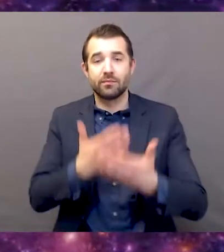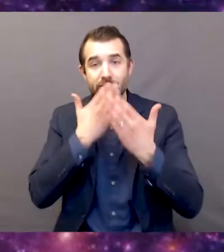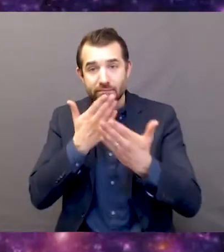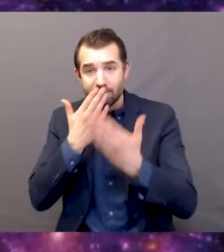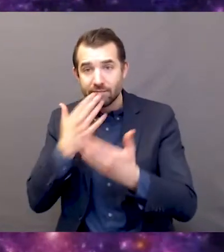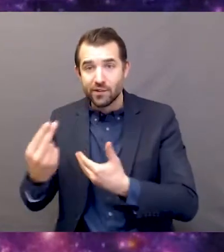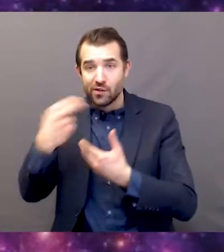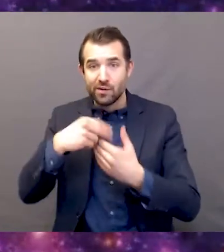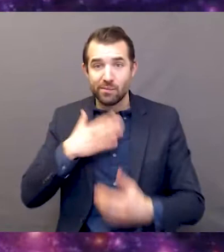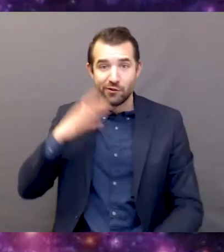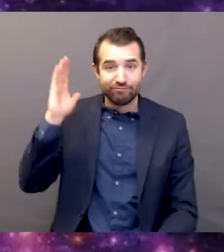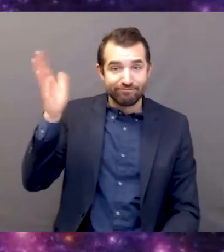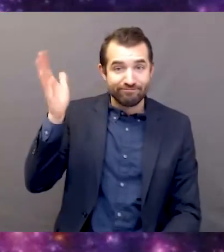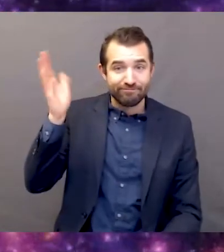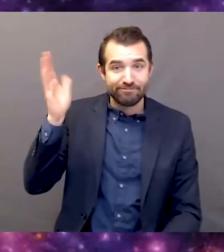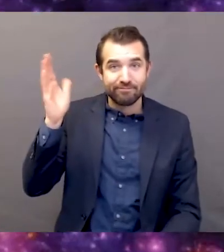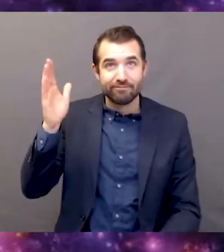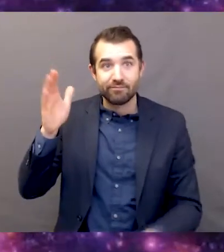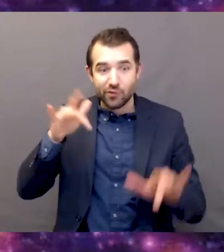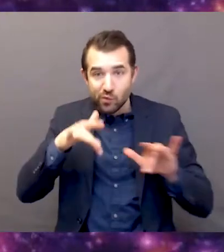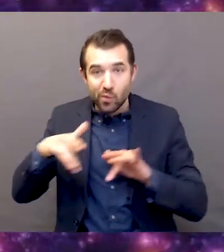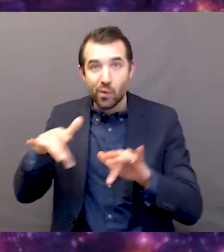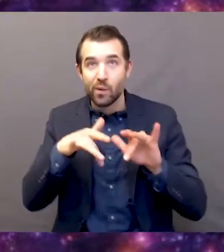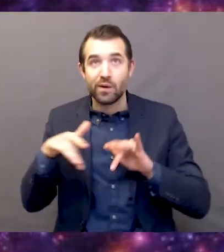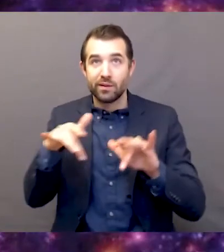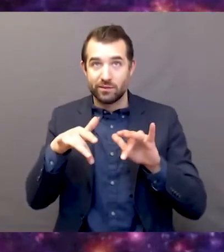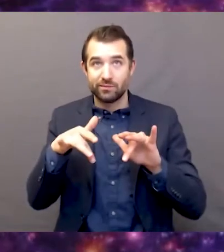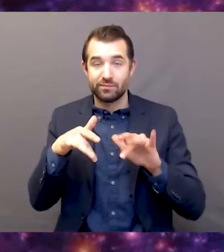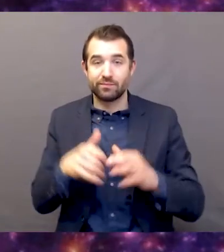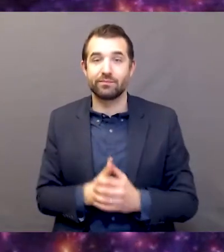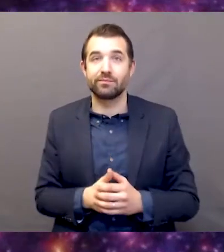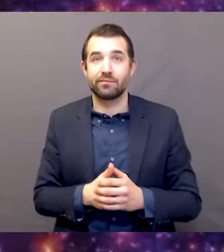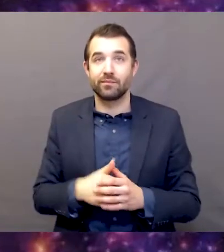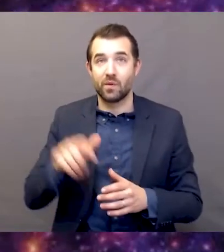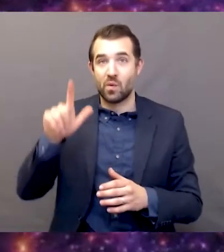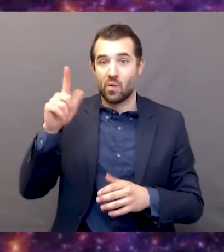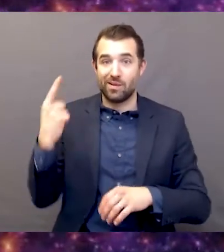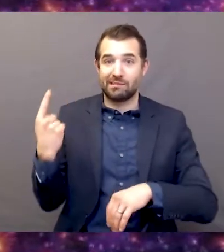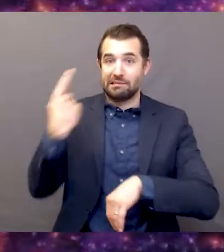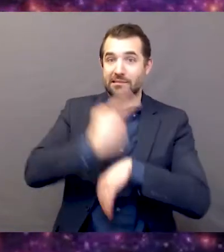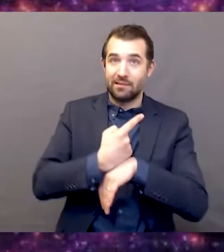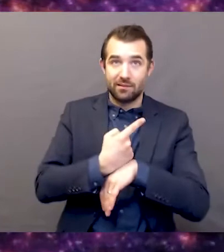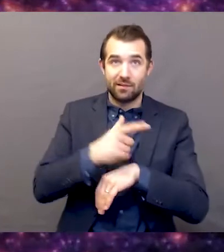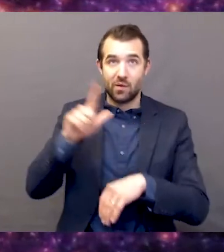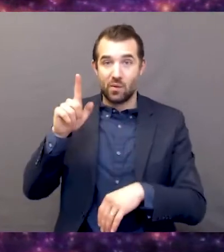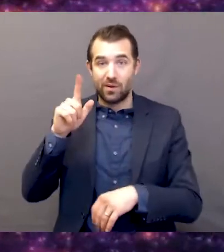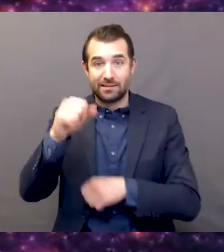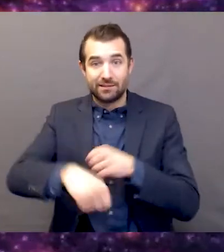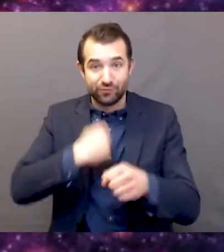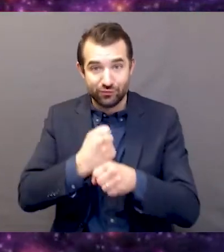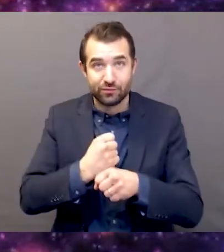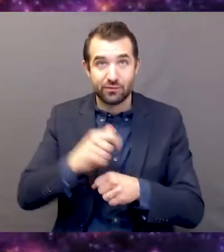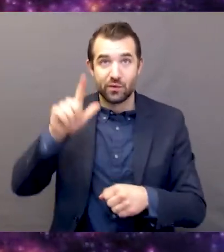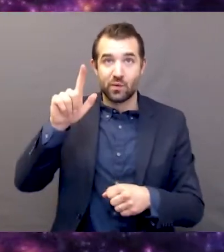I'd like to thank you for joining this discussion that was recorded on this 21st day of the 21st year of the 21st century.